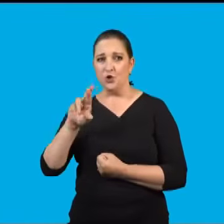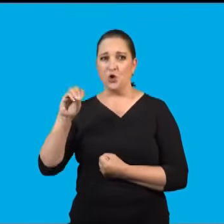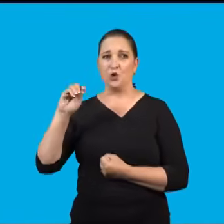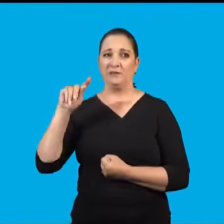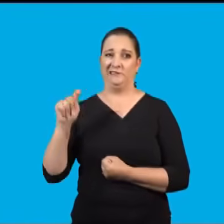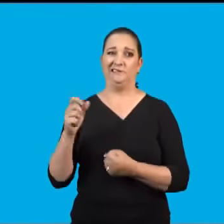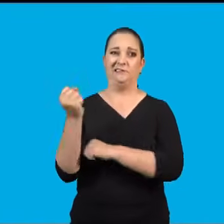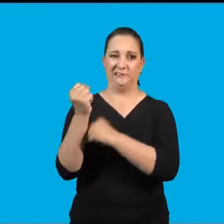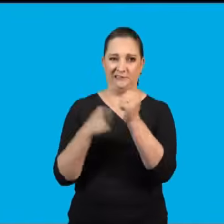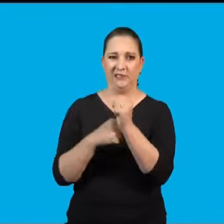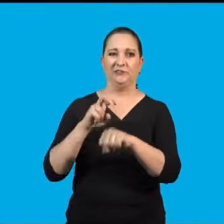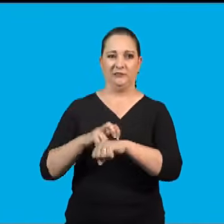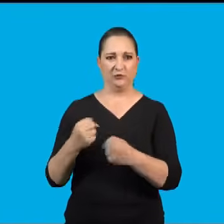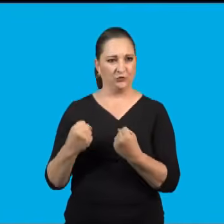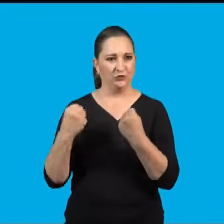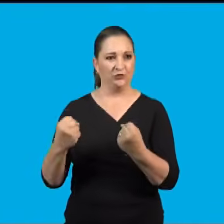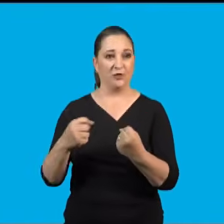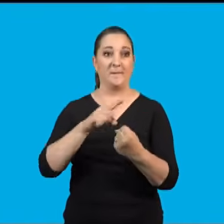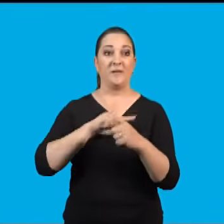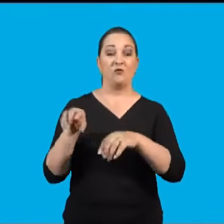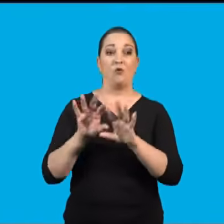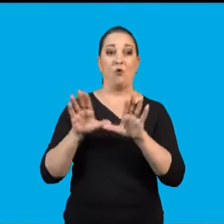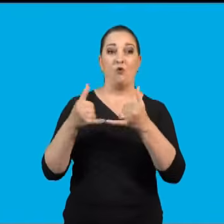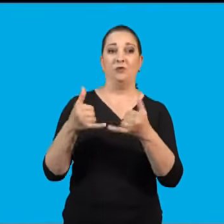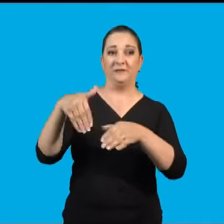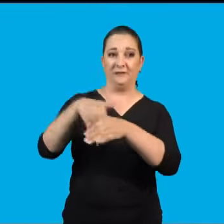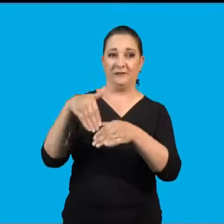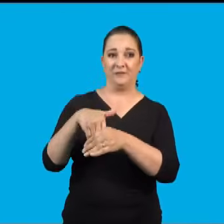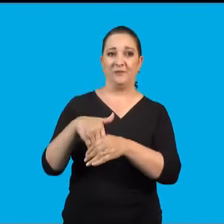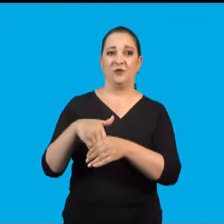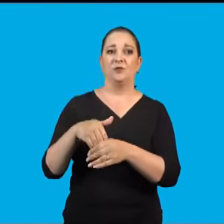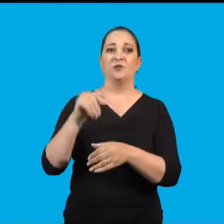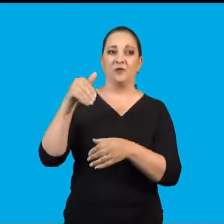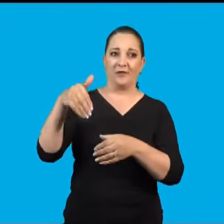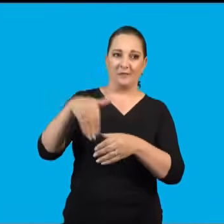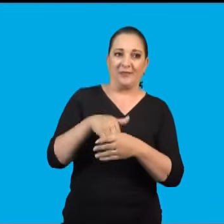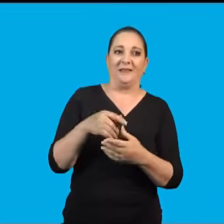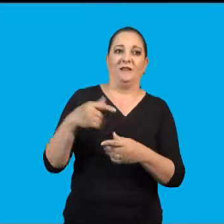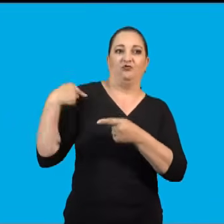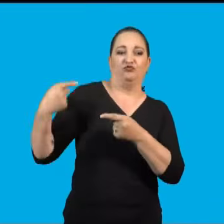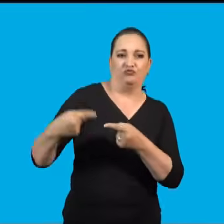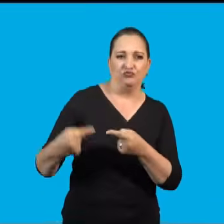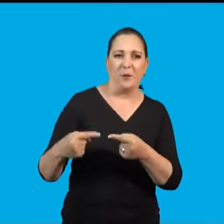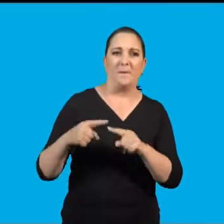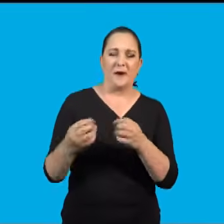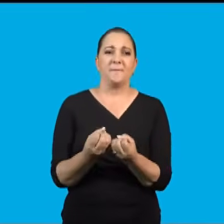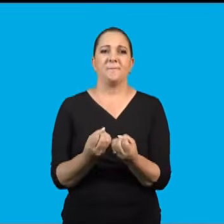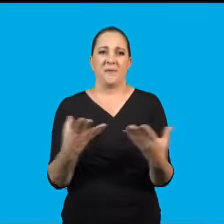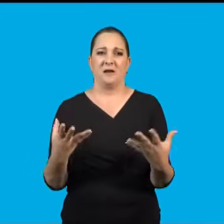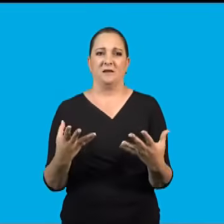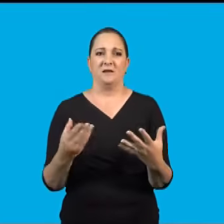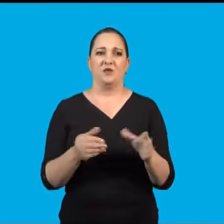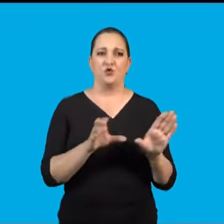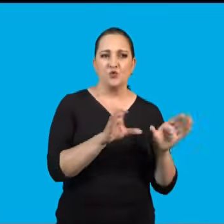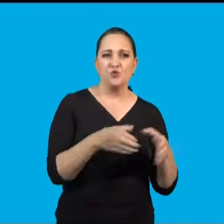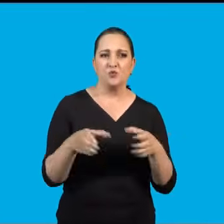the periphery or the sidelines, thus involving them in the struggle. Many previously excluded groups,